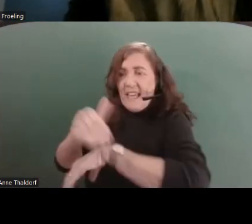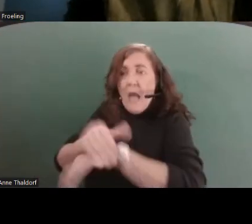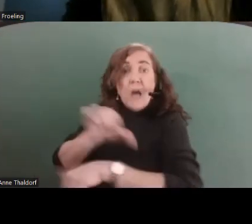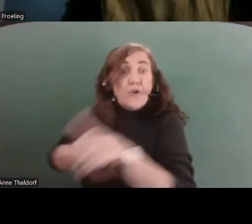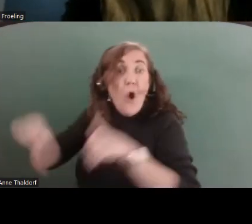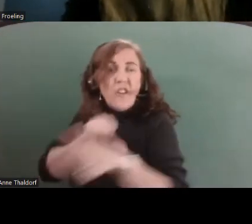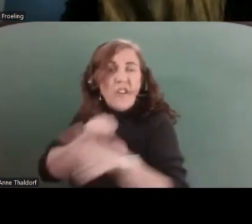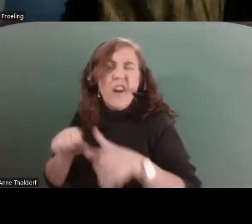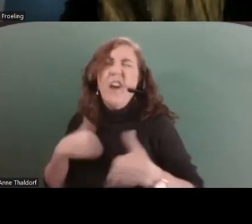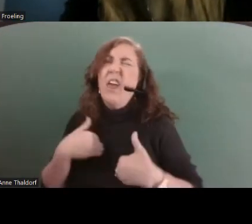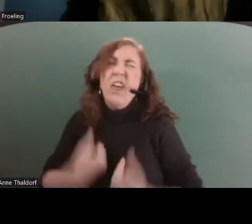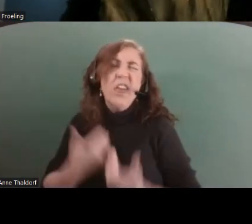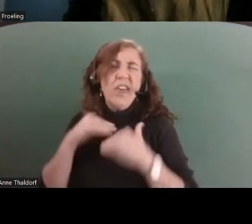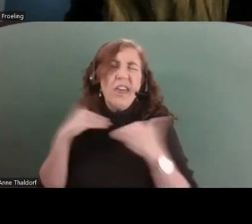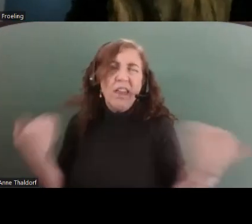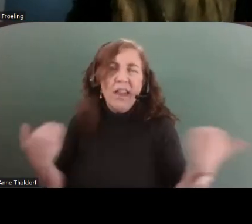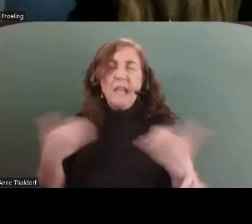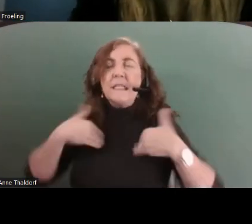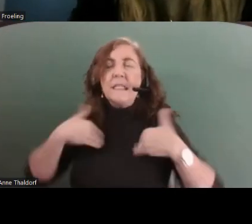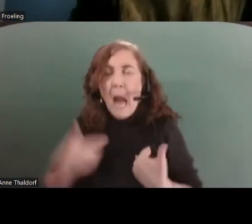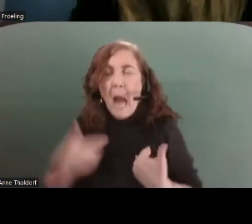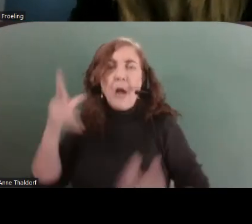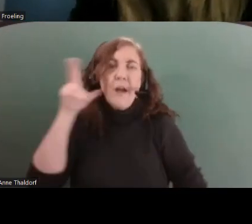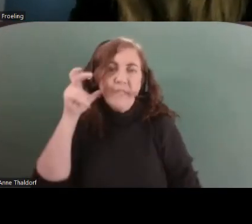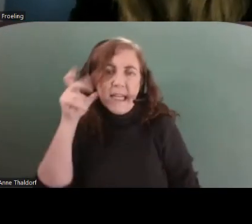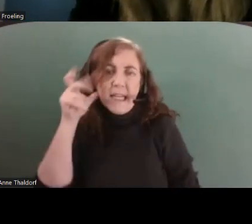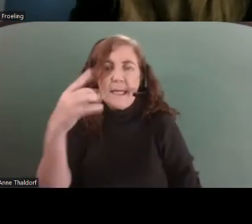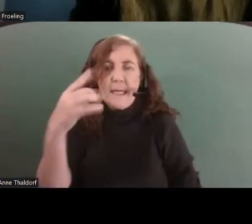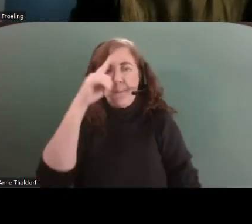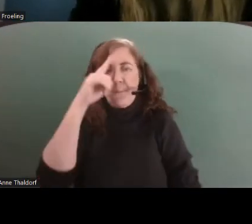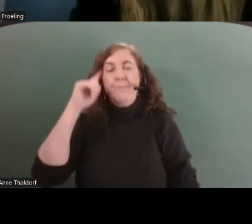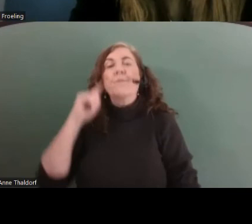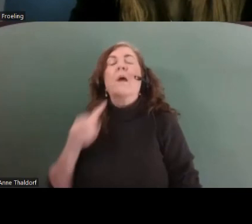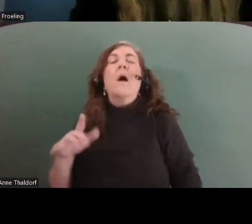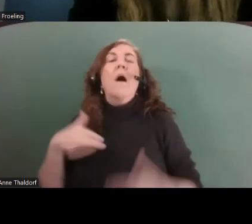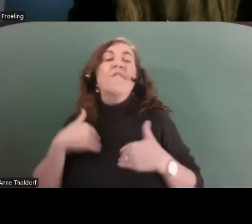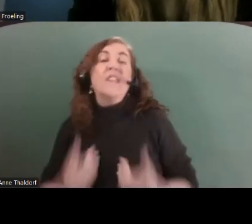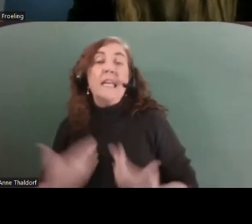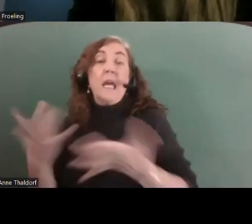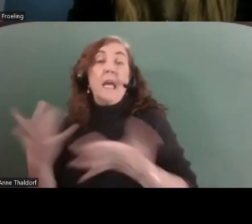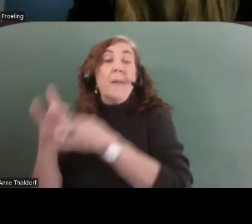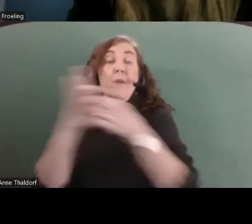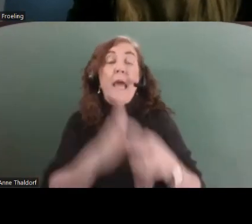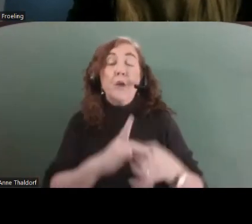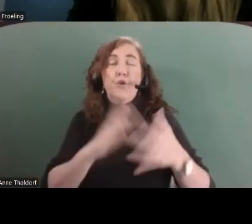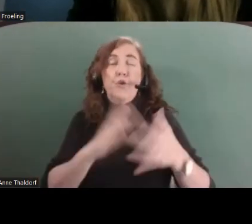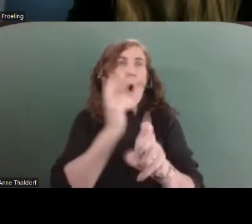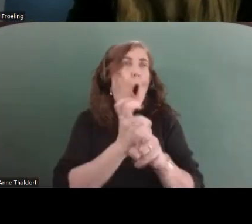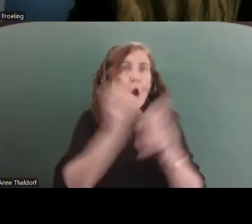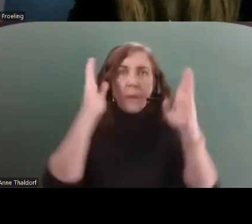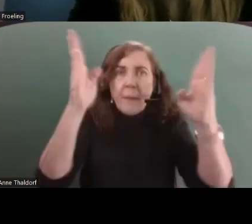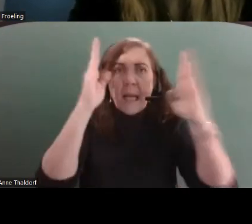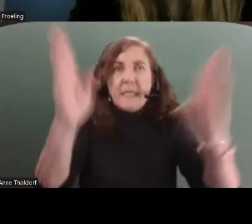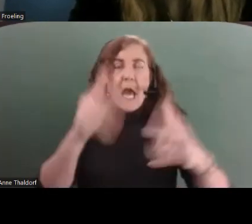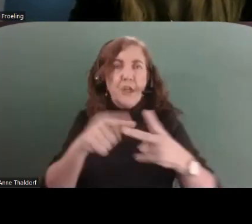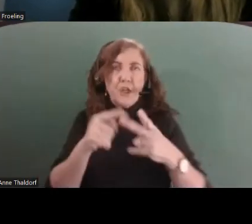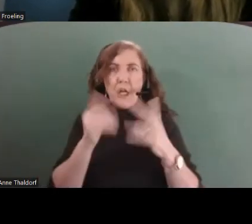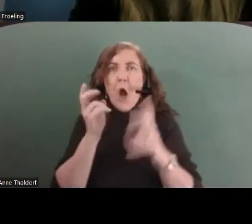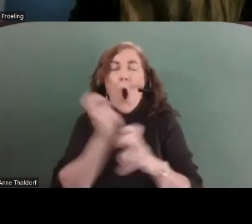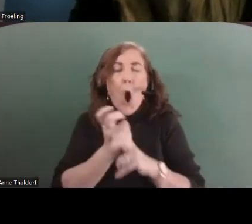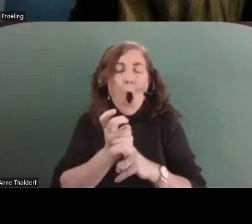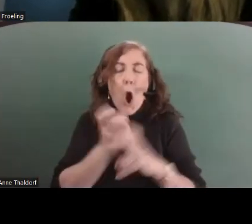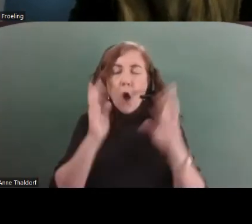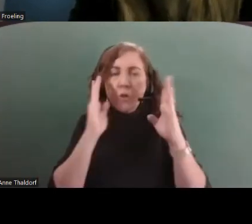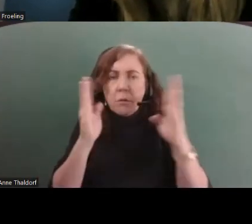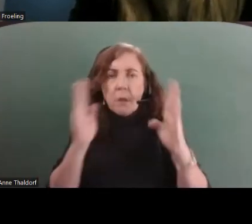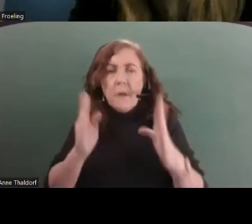It's fatigue is associated with poor ability to pay attention and concentrate, slower mental processing, and impaired decision making. And